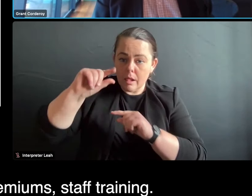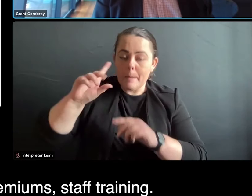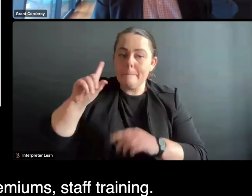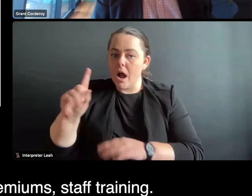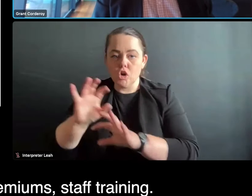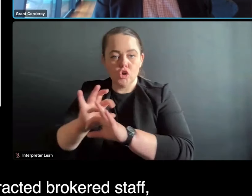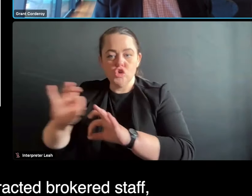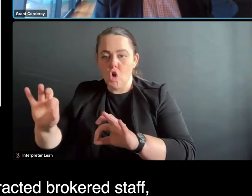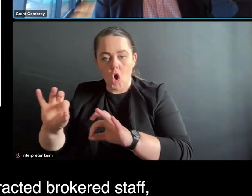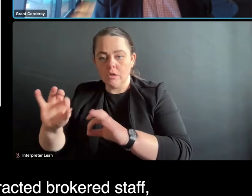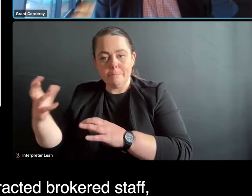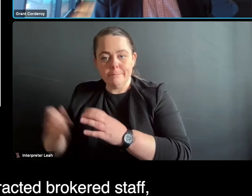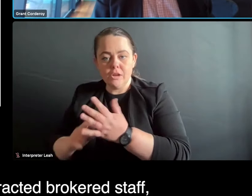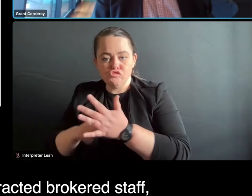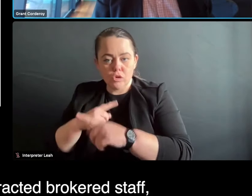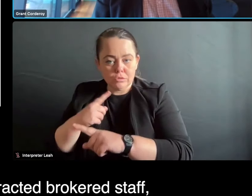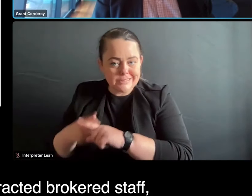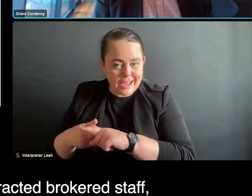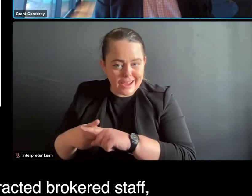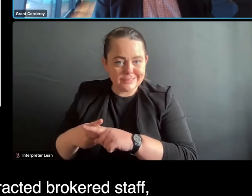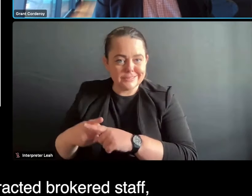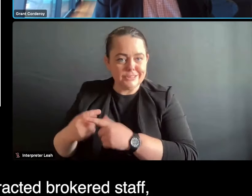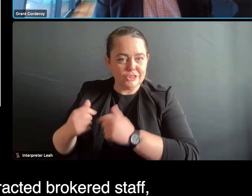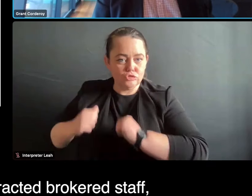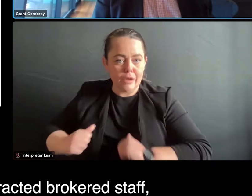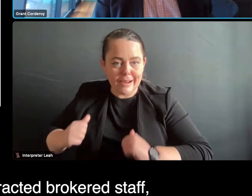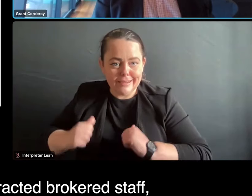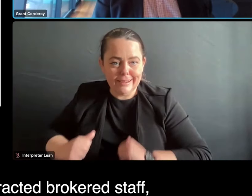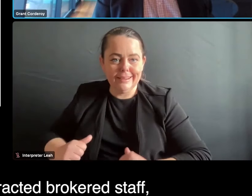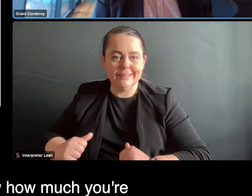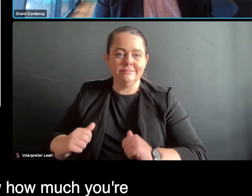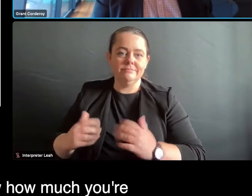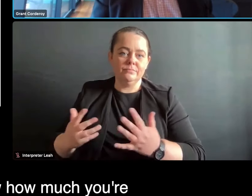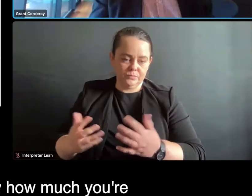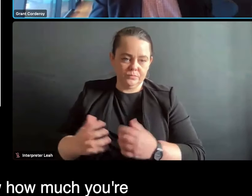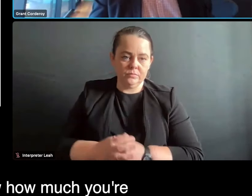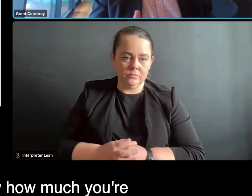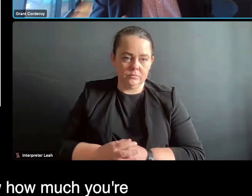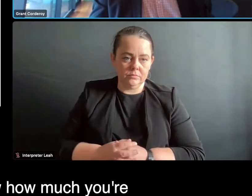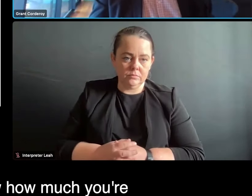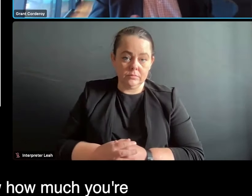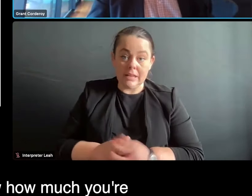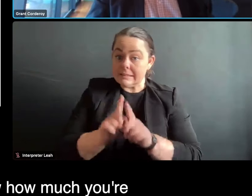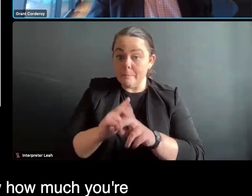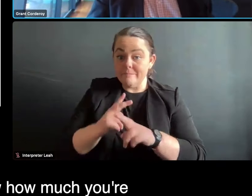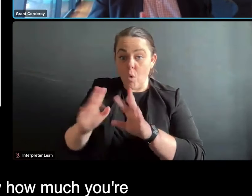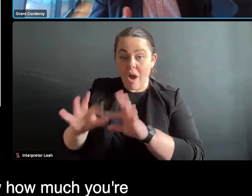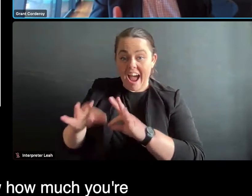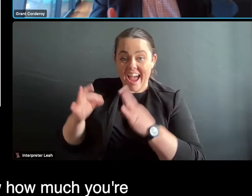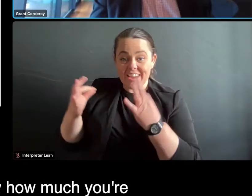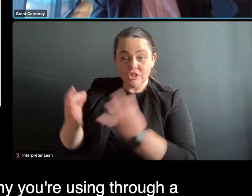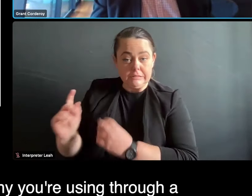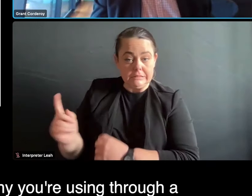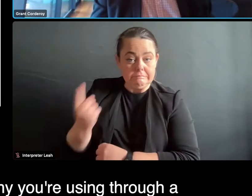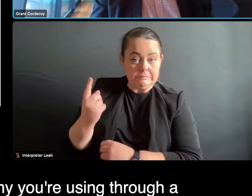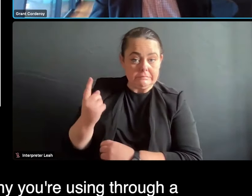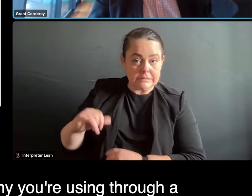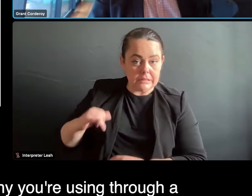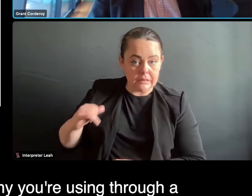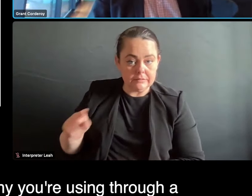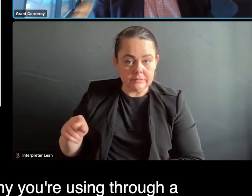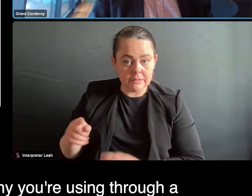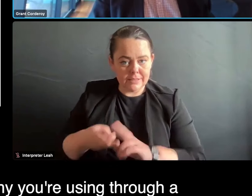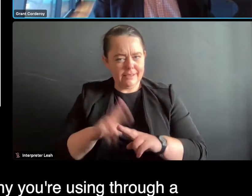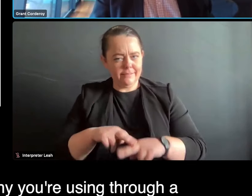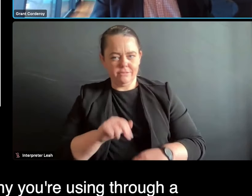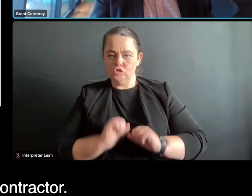training, agency staff and subcontracted brokered staff. Again, we need to know that how much you're employing directly or